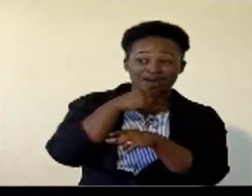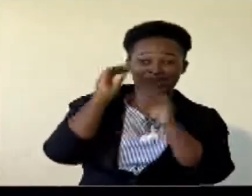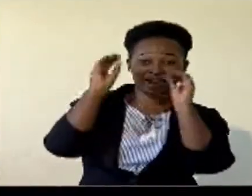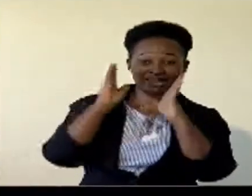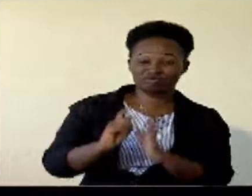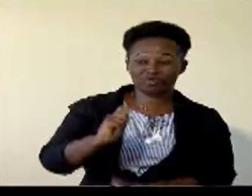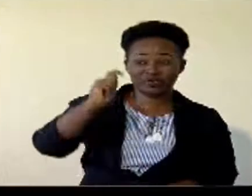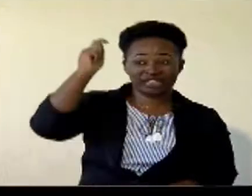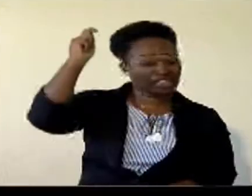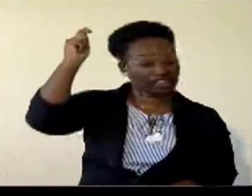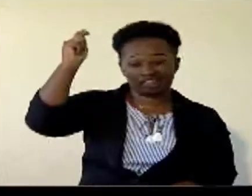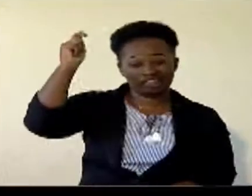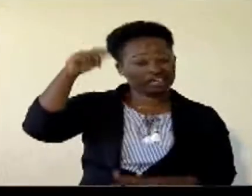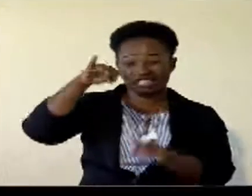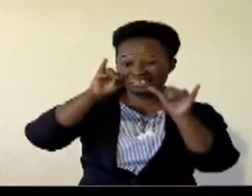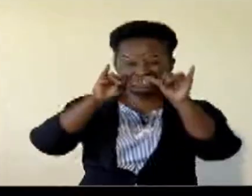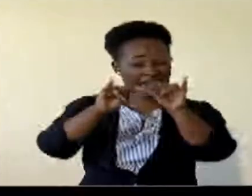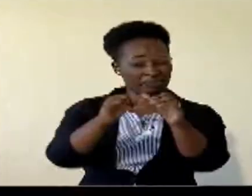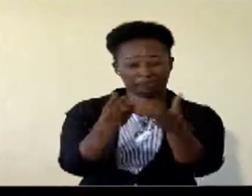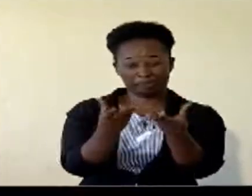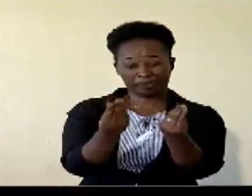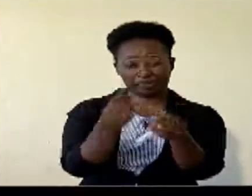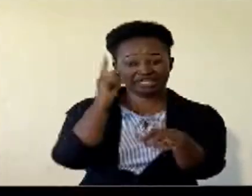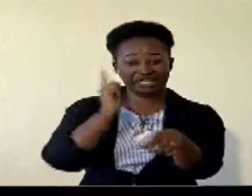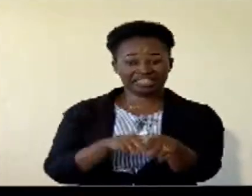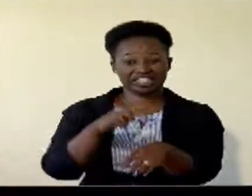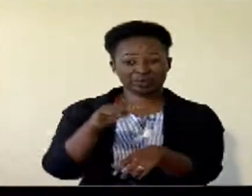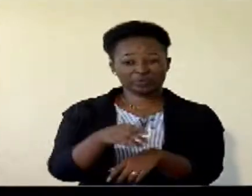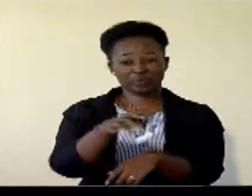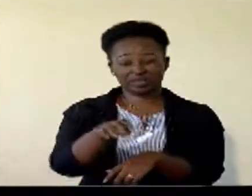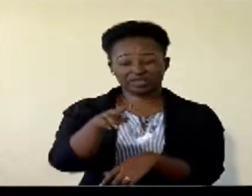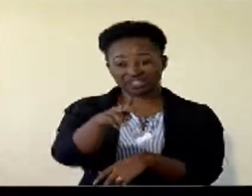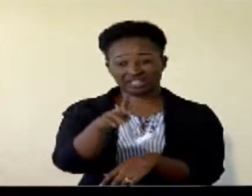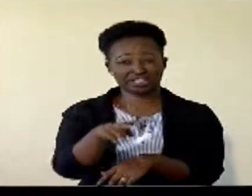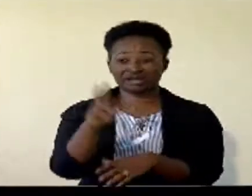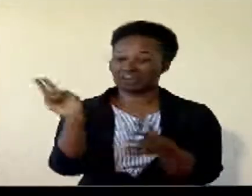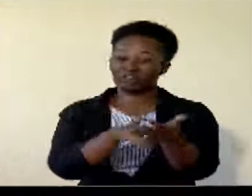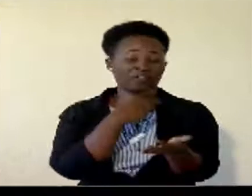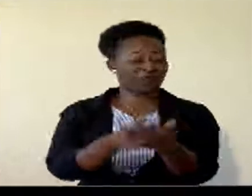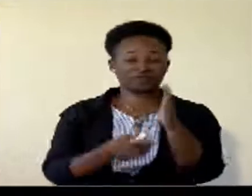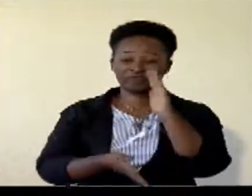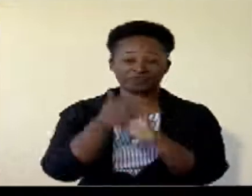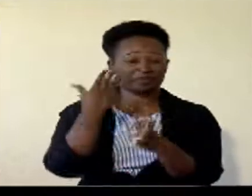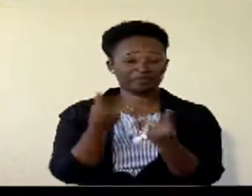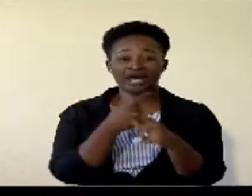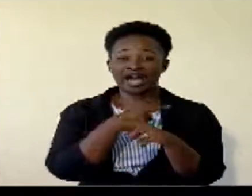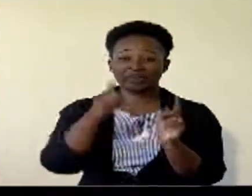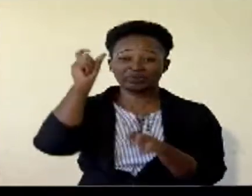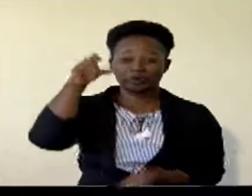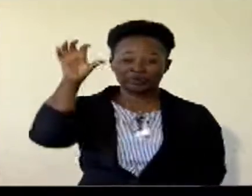we are less stable, especially when we are walking. If it is a slippery ground, we can easily fall. But for something